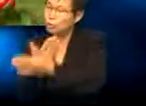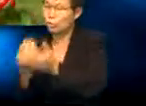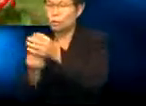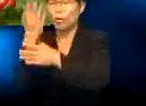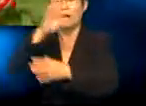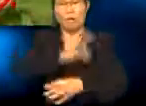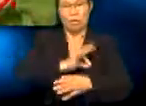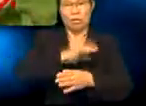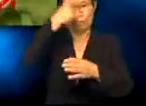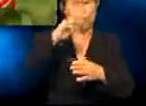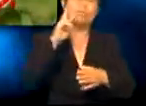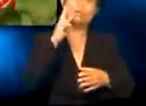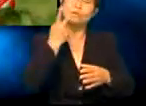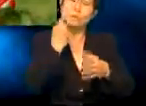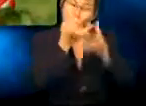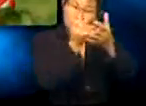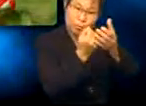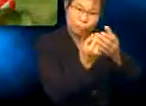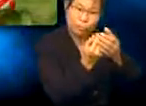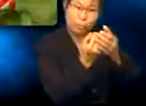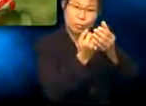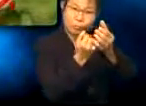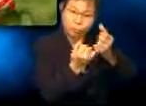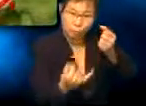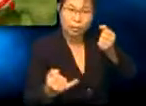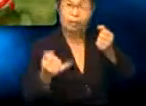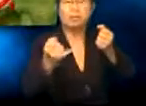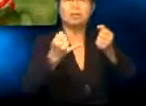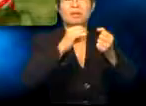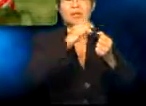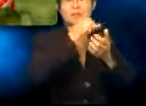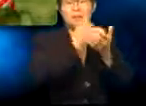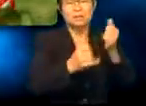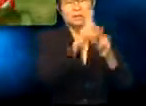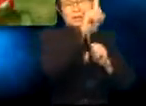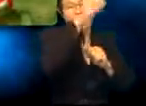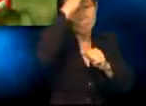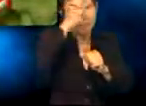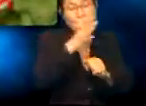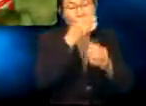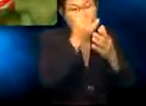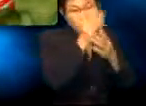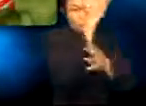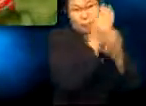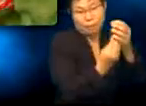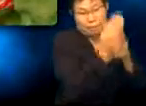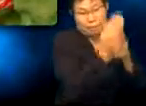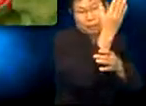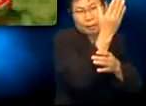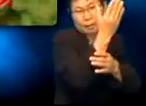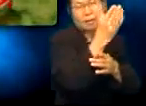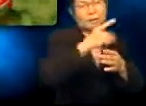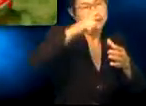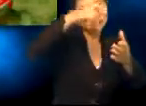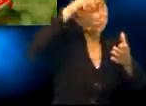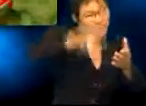The advantage of vegetative reproduction is that only a single parent plant or a part of it is needed.